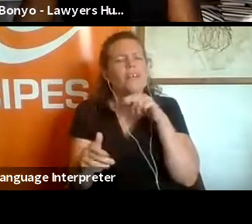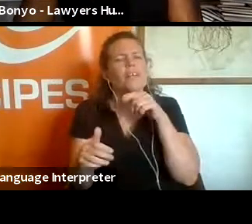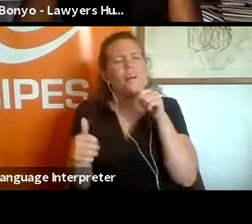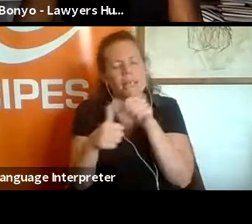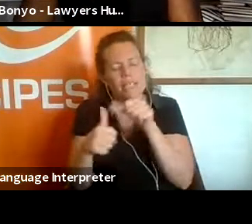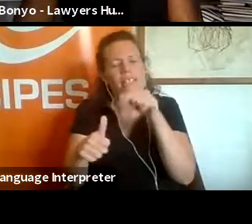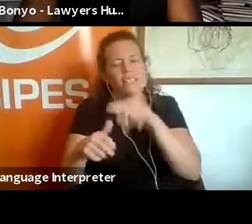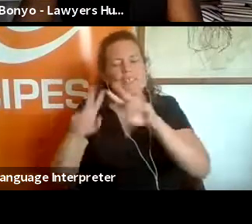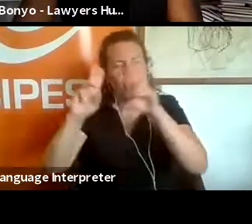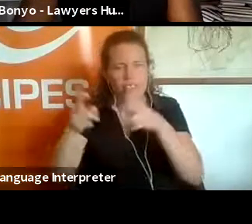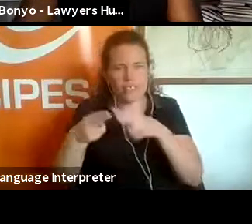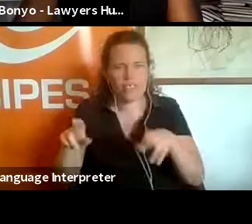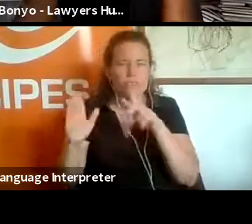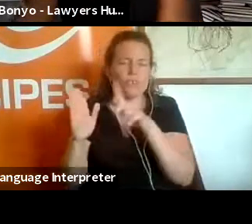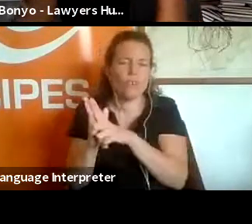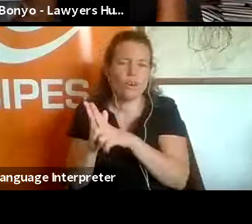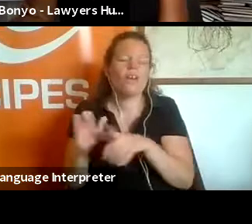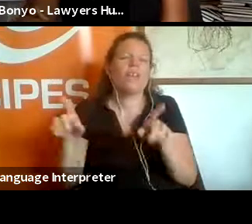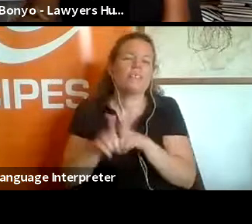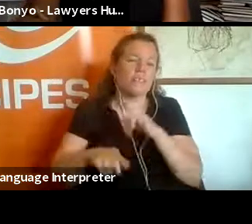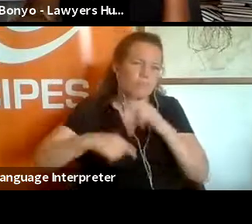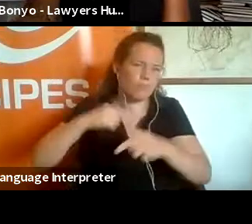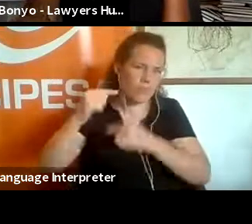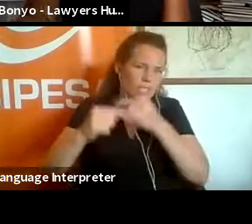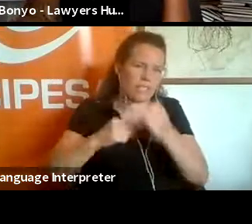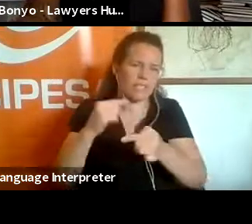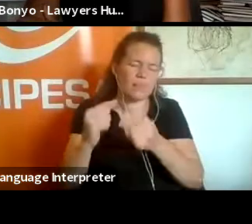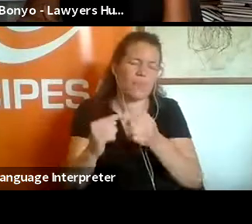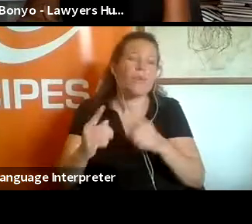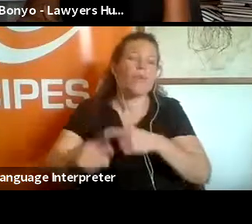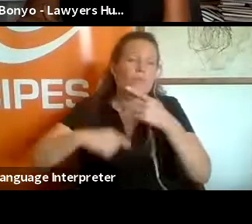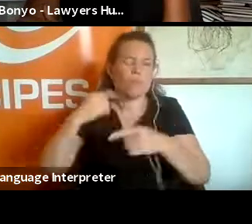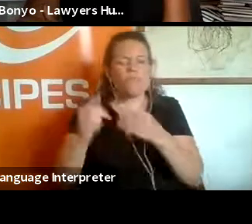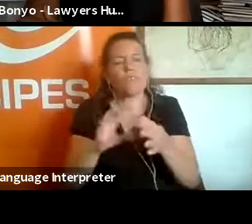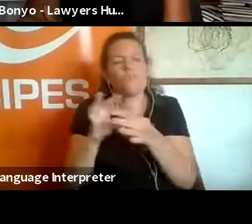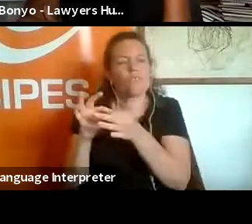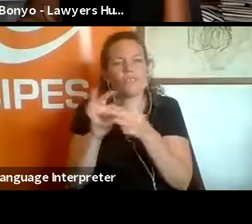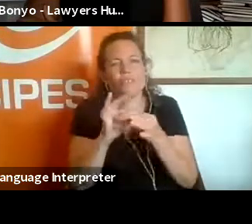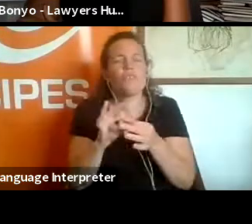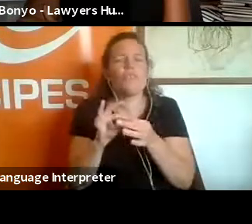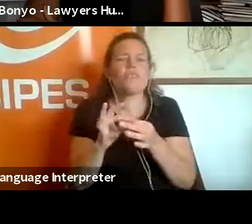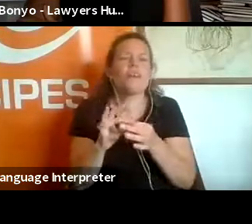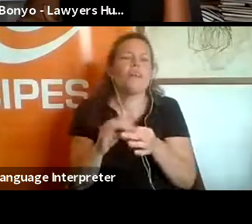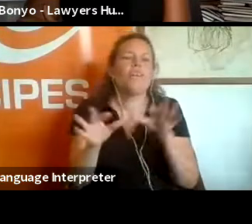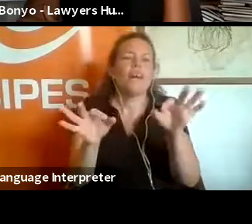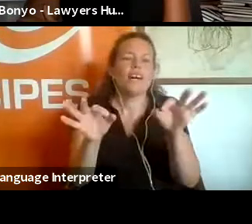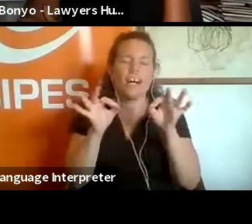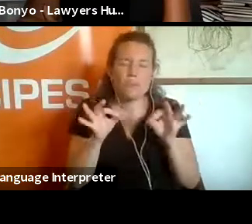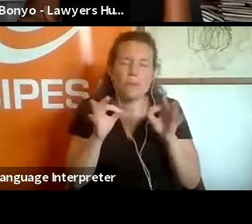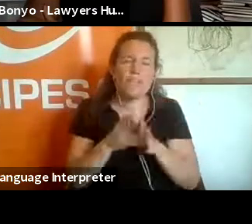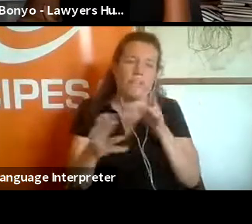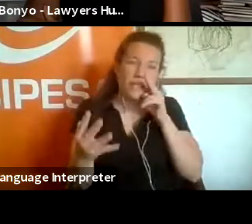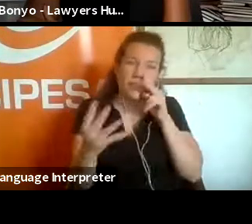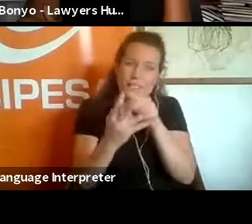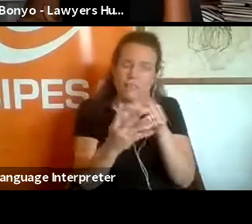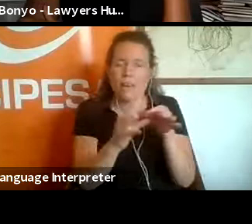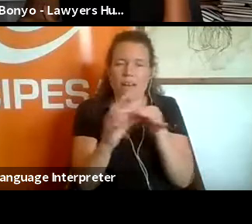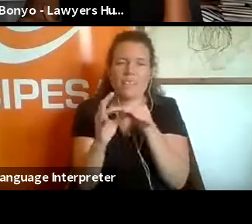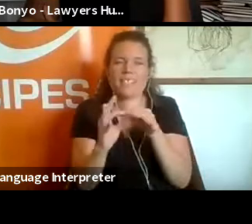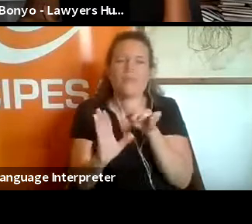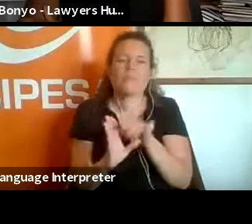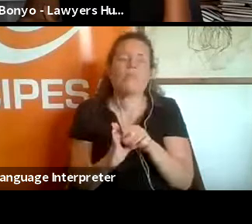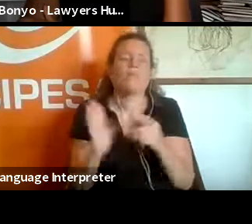that regard. Then also process has to do with the accountability and transparency involved.